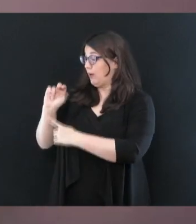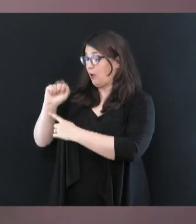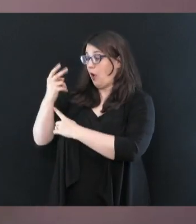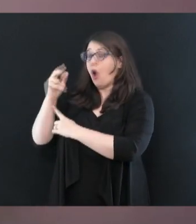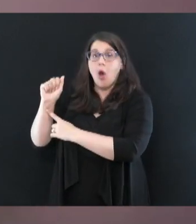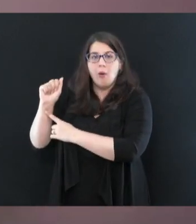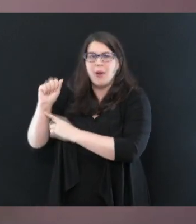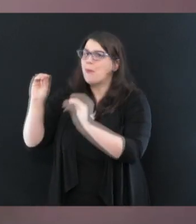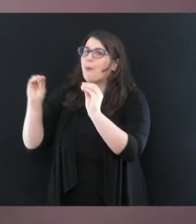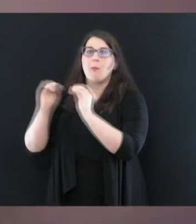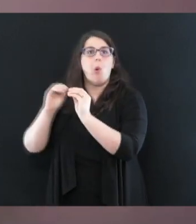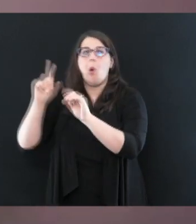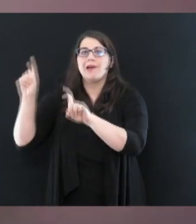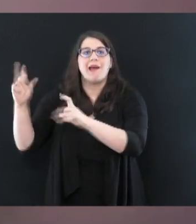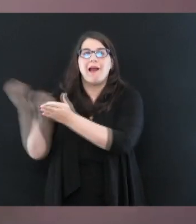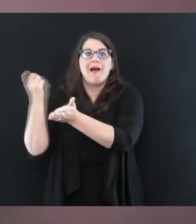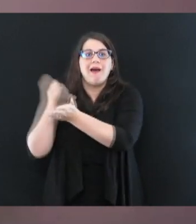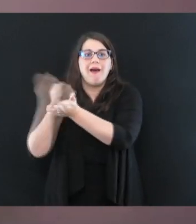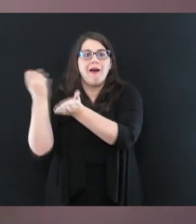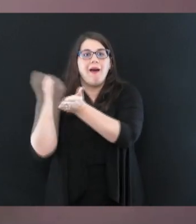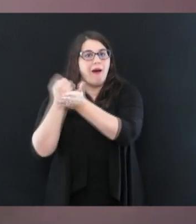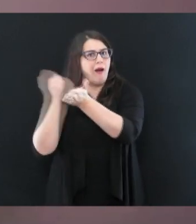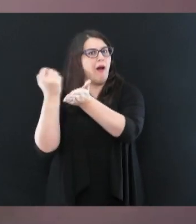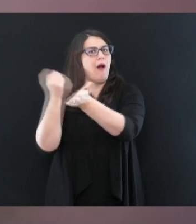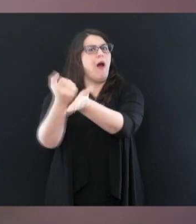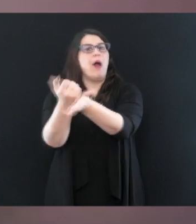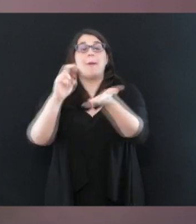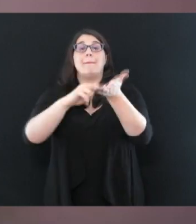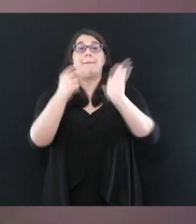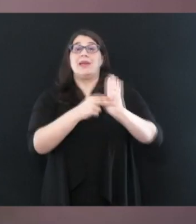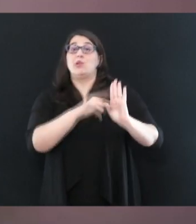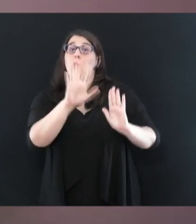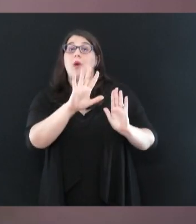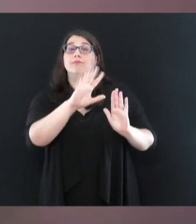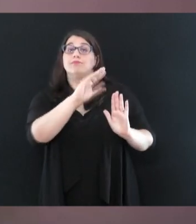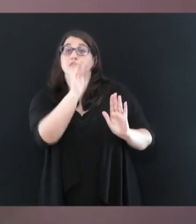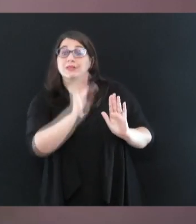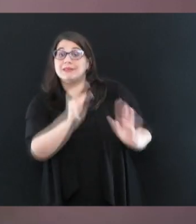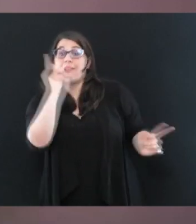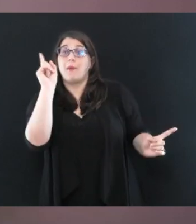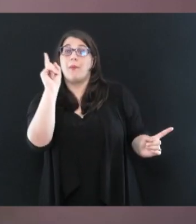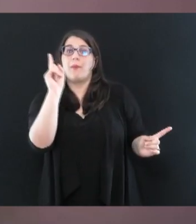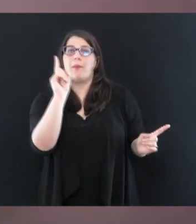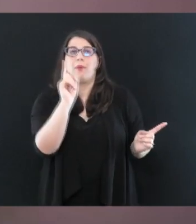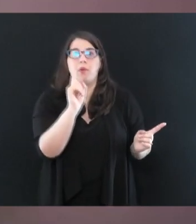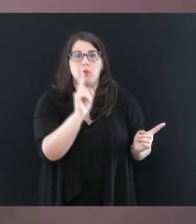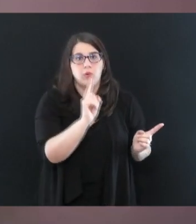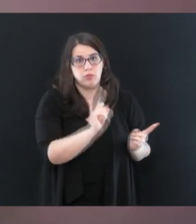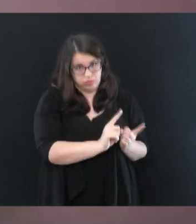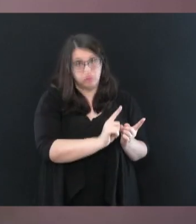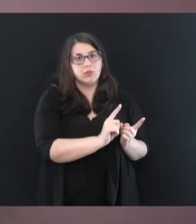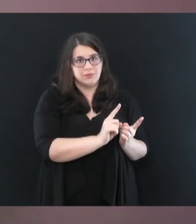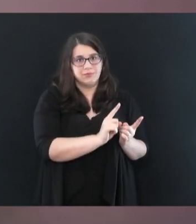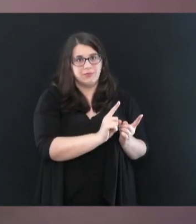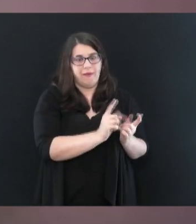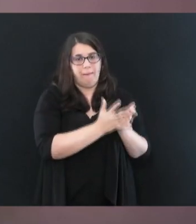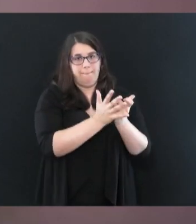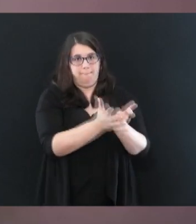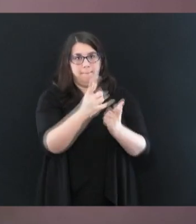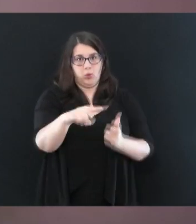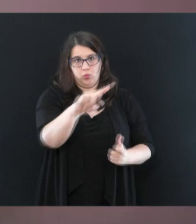get tested so that they can bring those numbers down. And because we are testing more